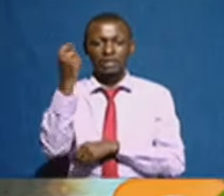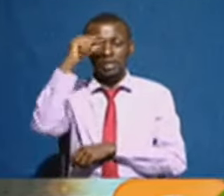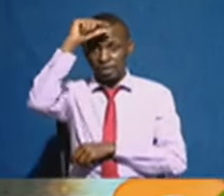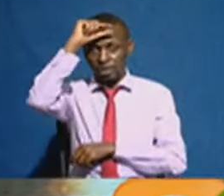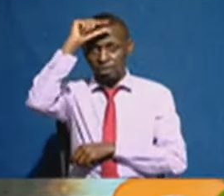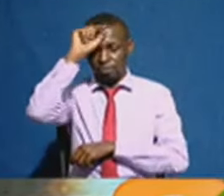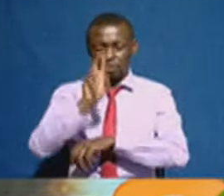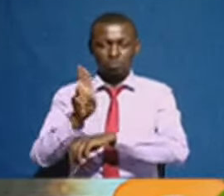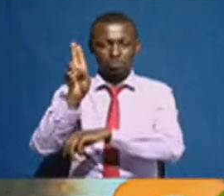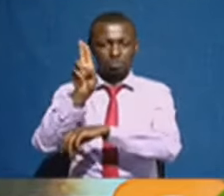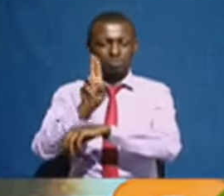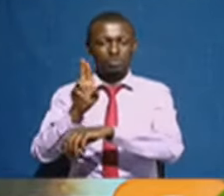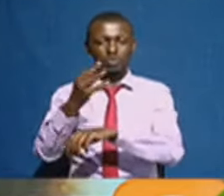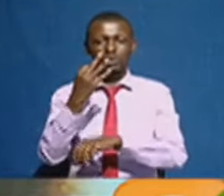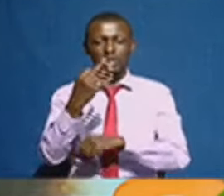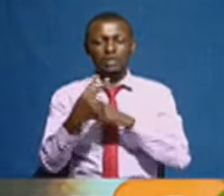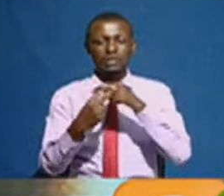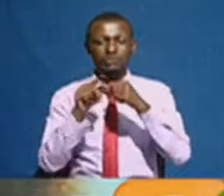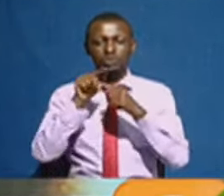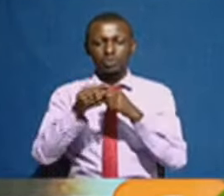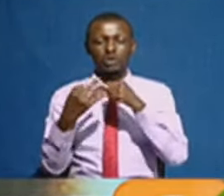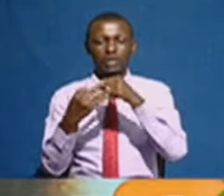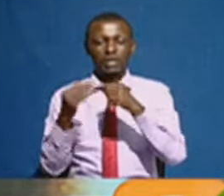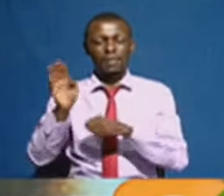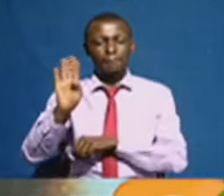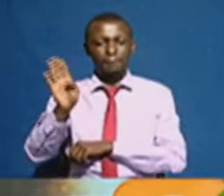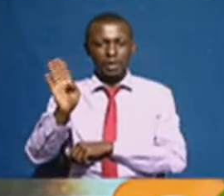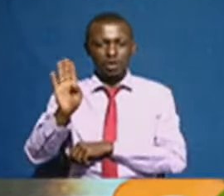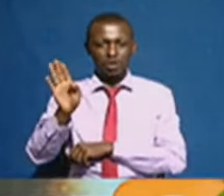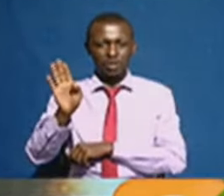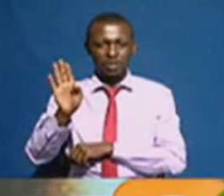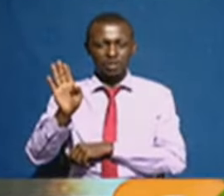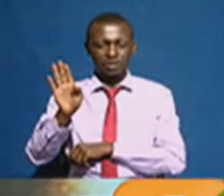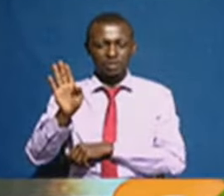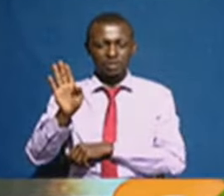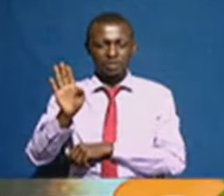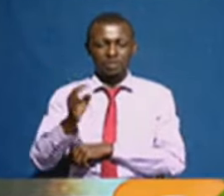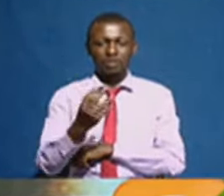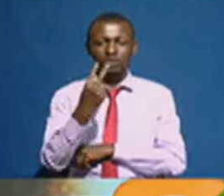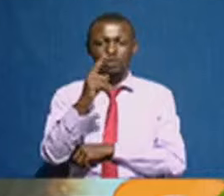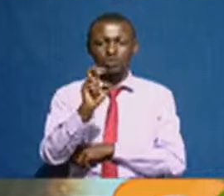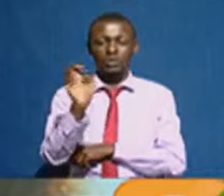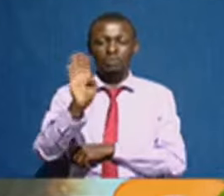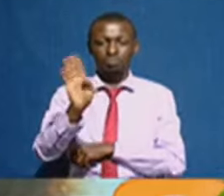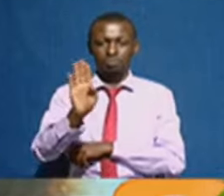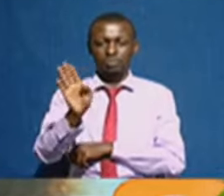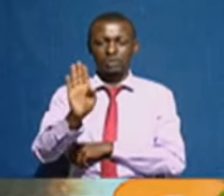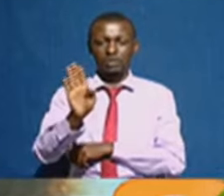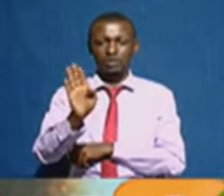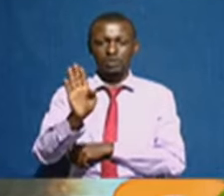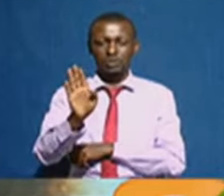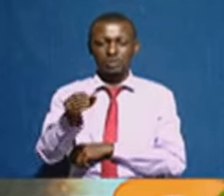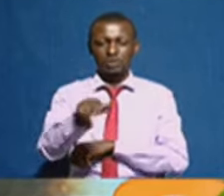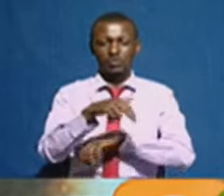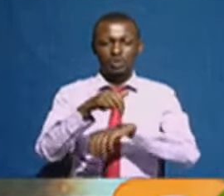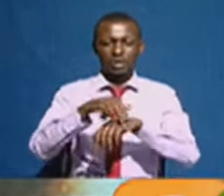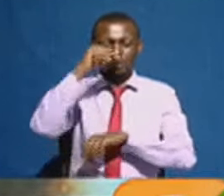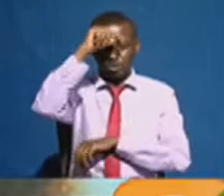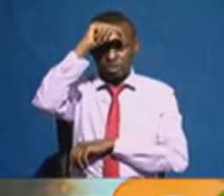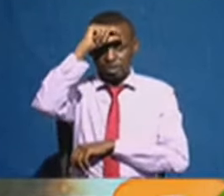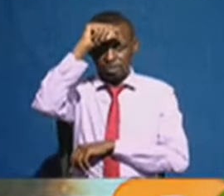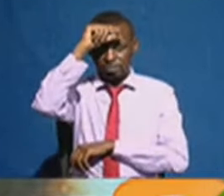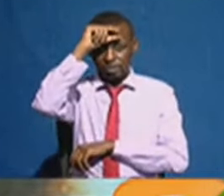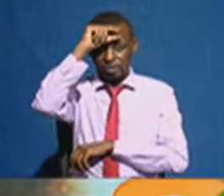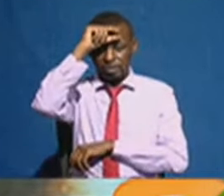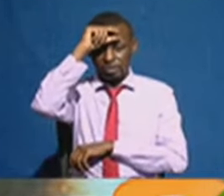spent some 37.8 billion shillings, of which 20 billion shillings was at the national government and